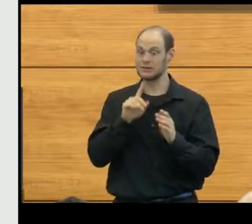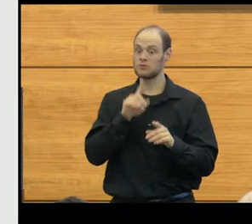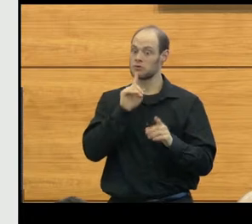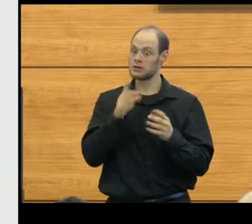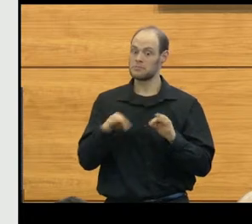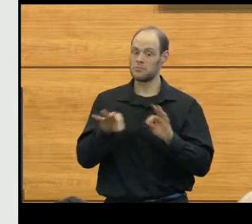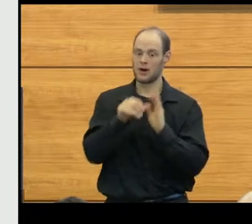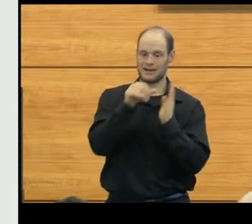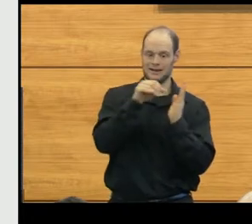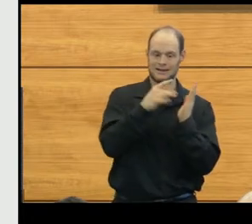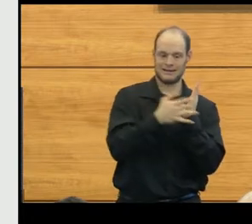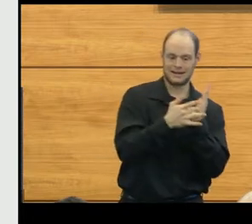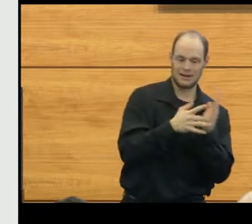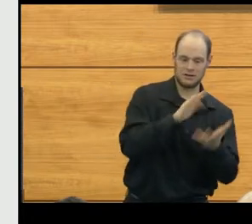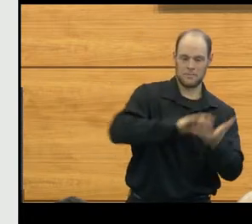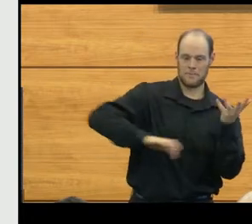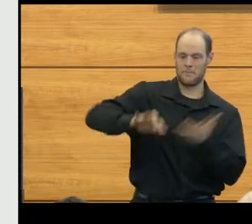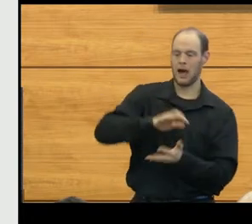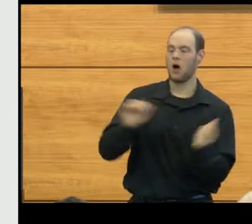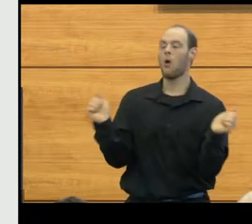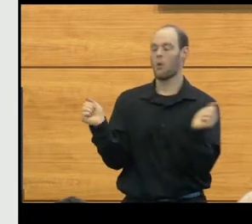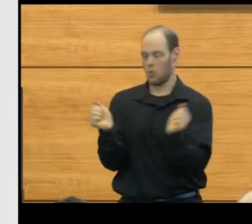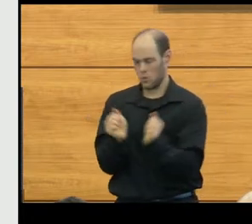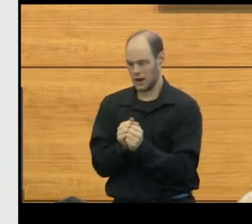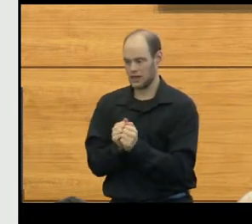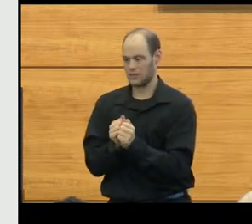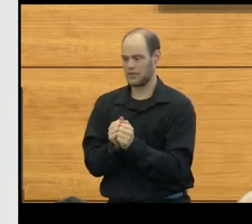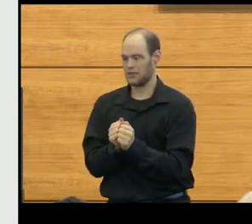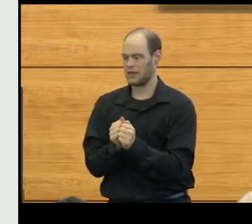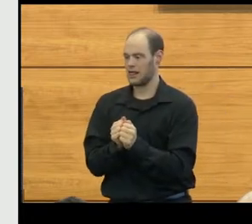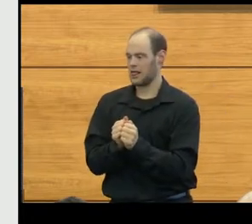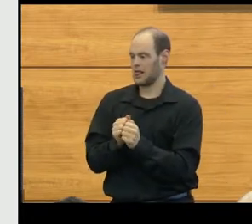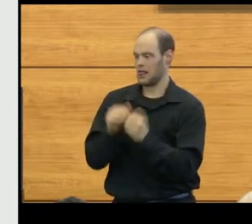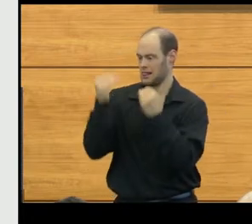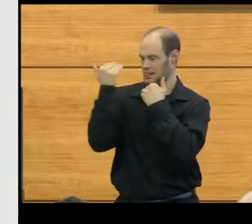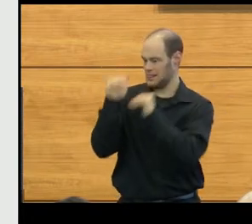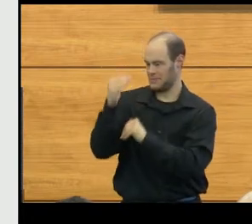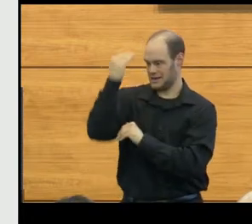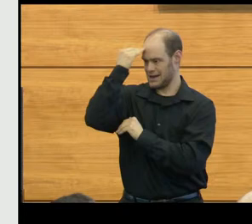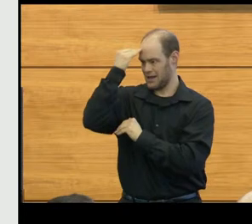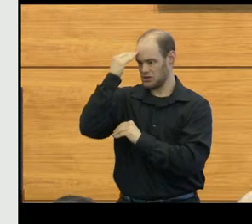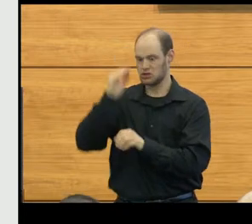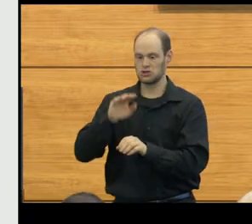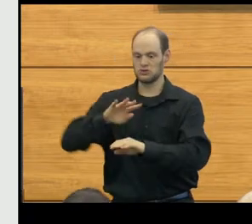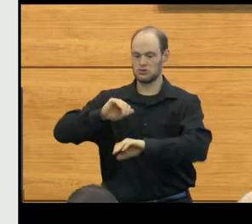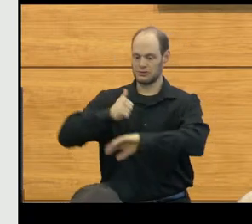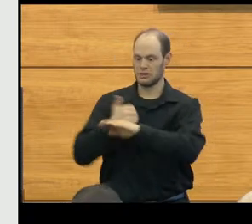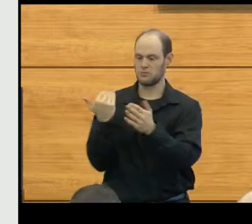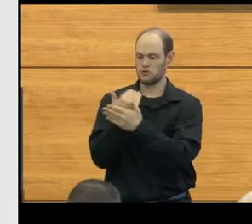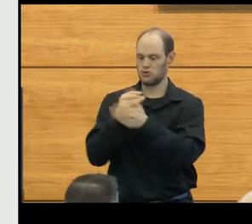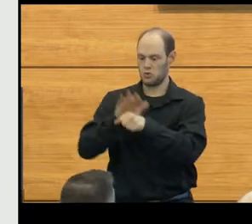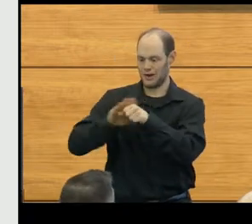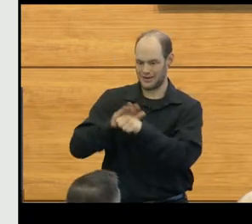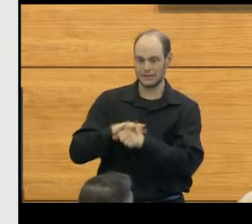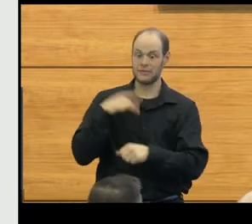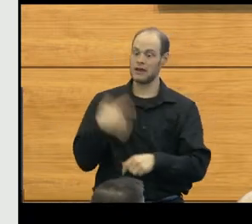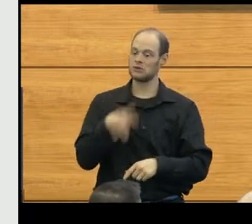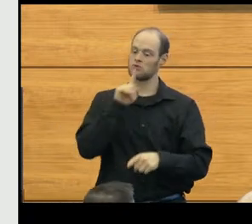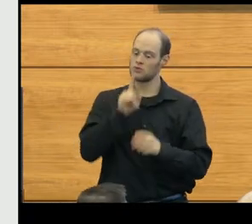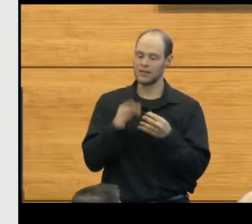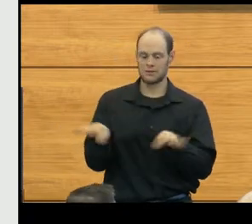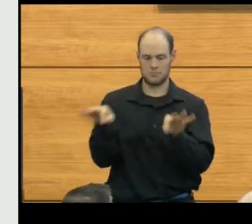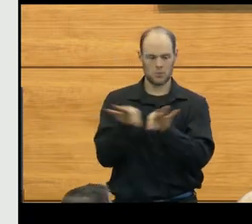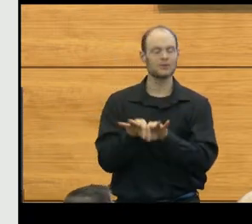technology blends with lack of knowledge to create new areas, and that becomes extremely